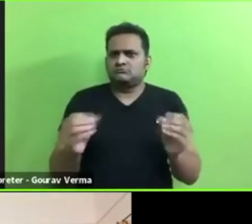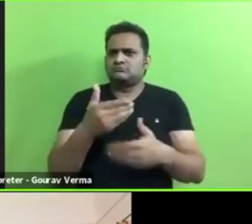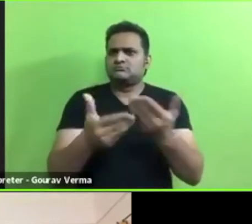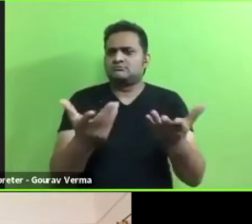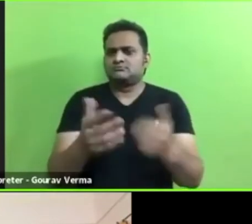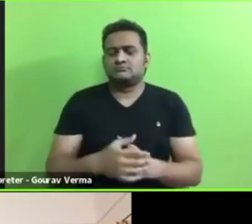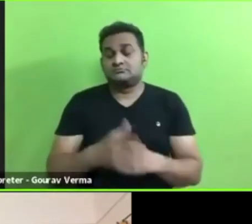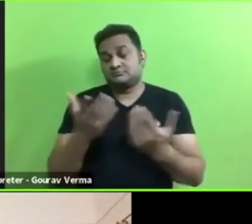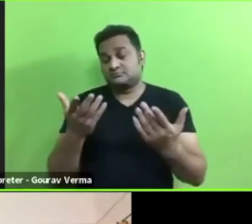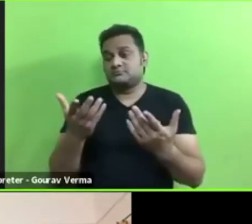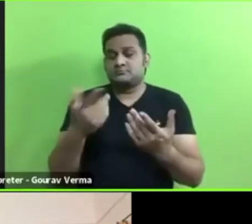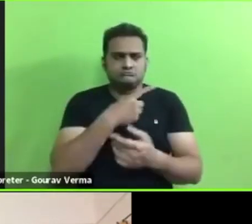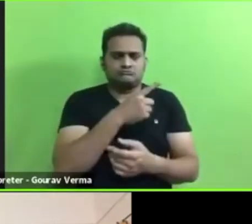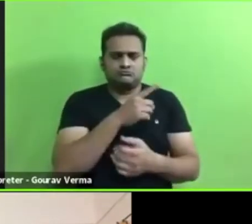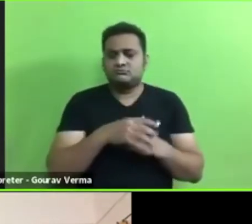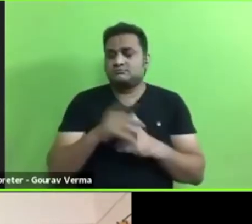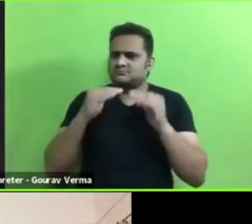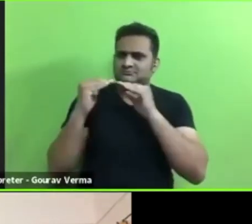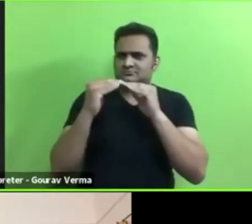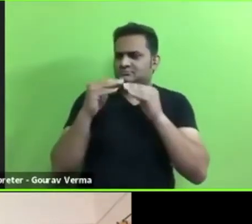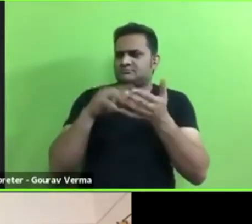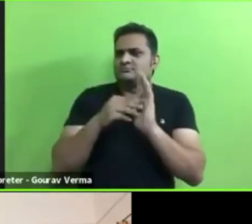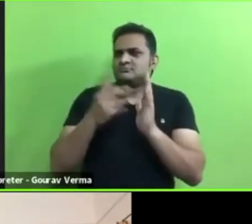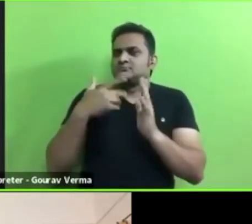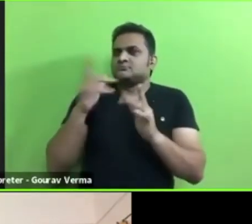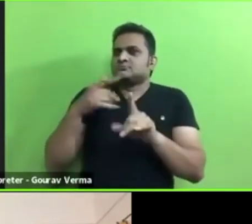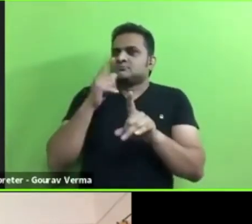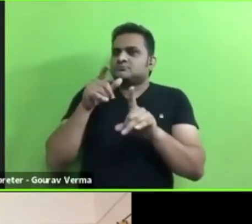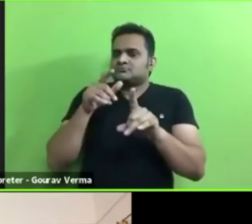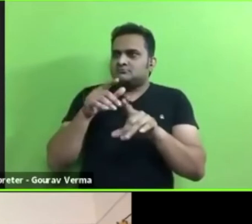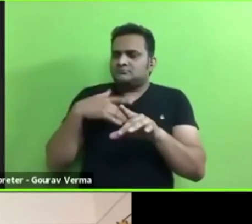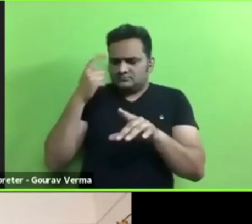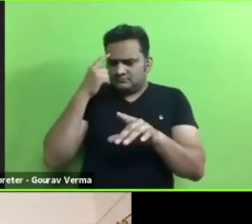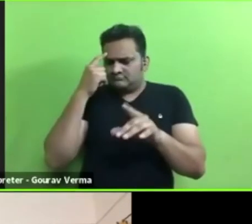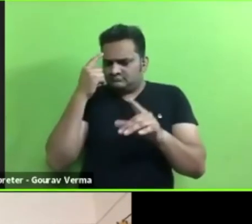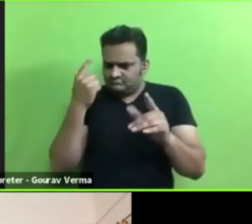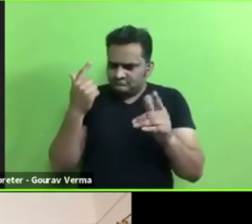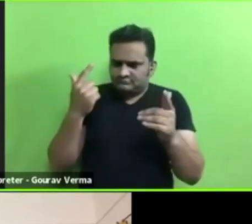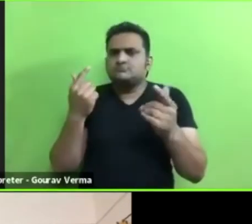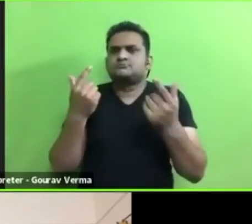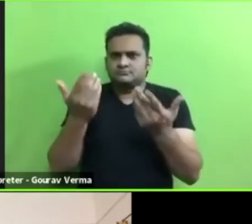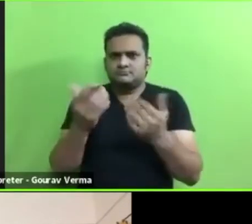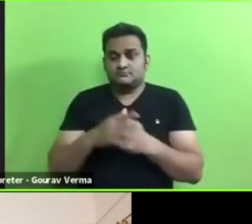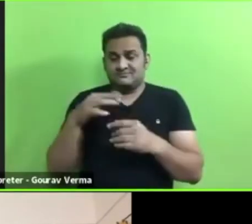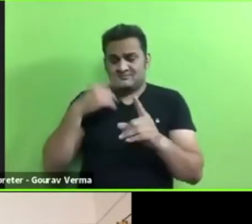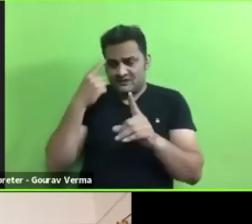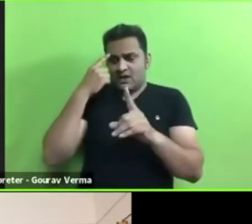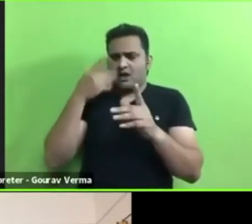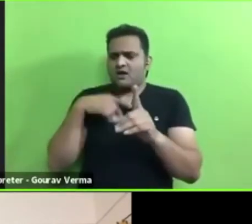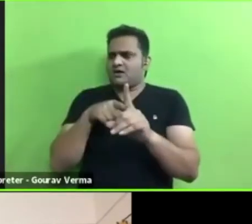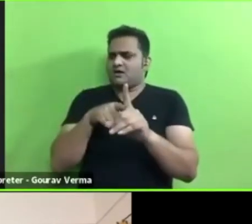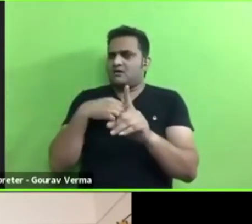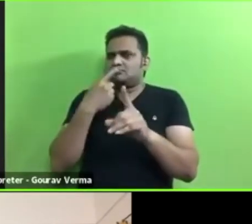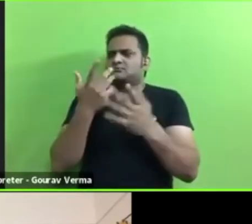And an equalizer of what? Human sensibilities. And when I say this, I want to